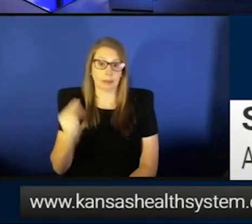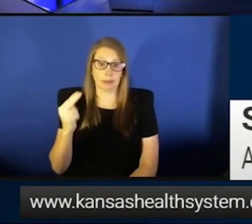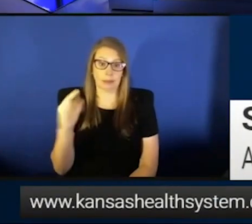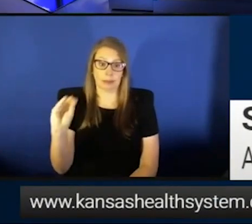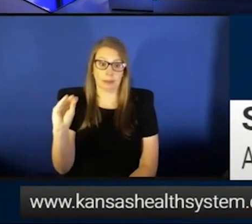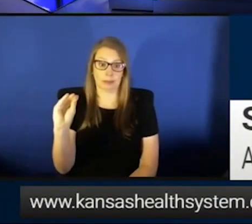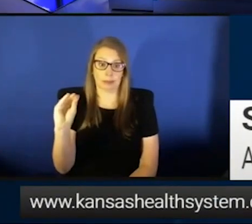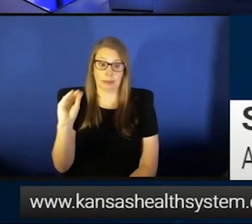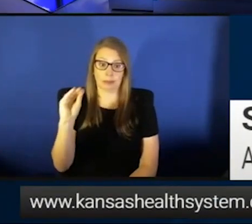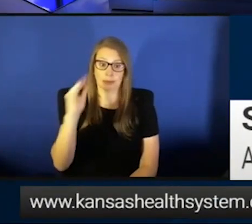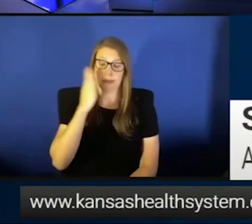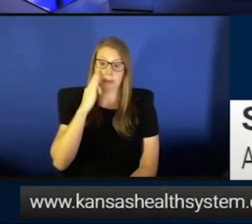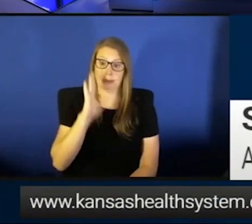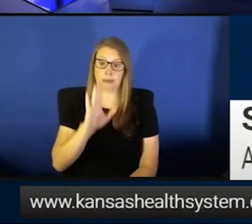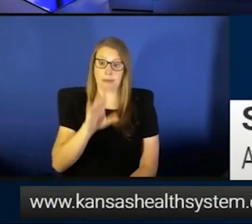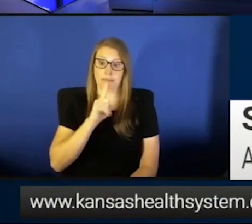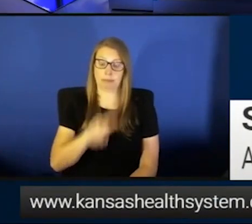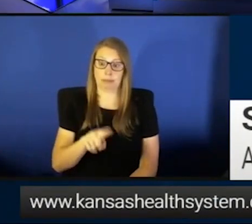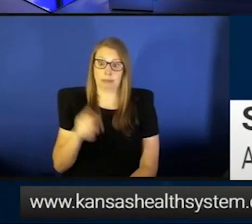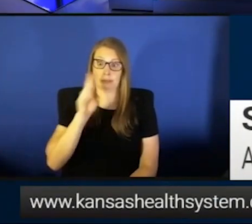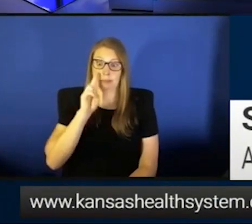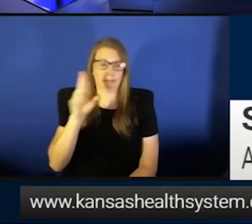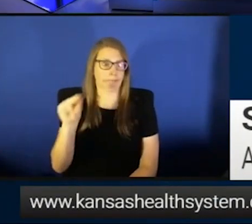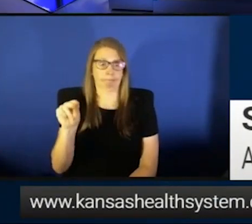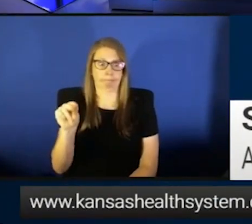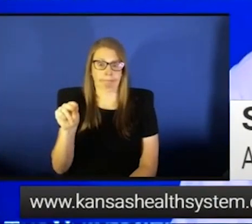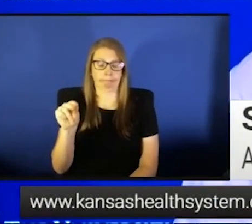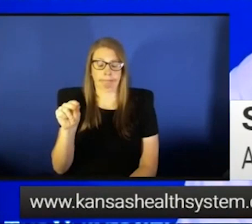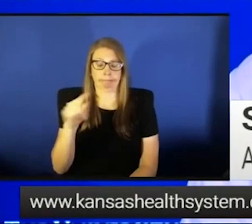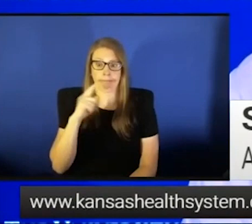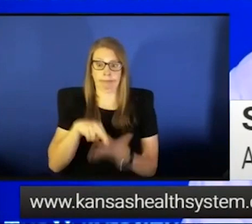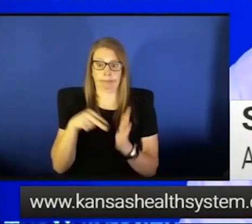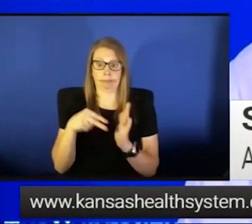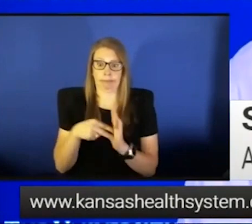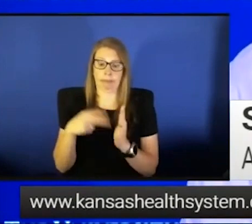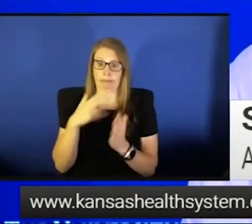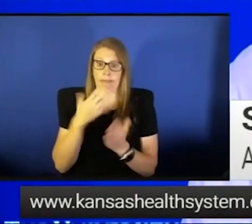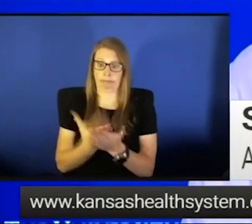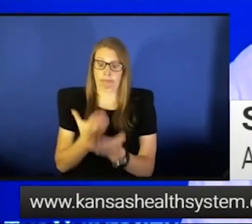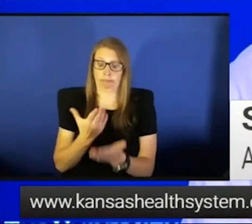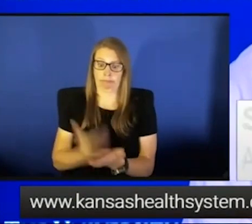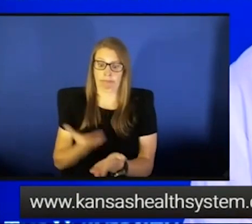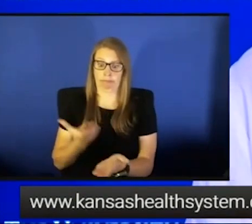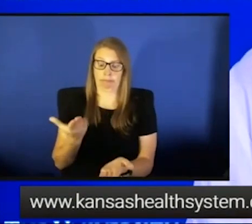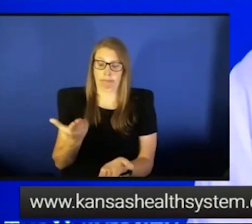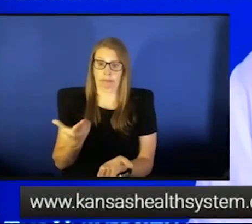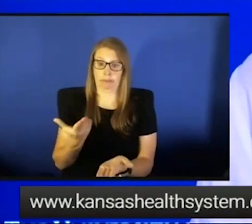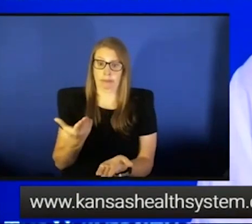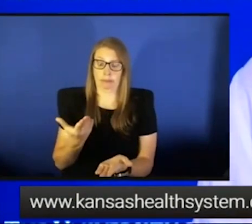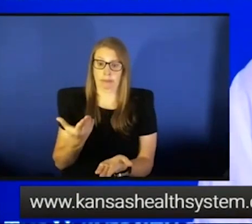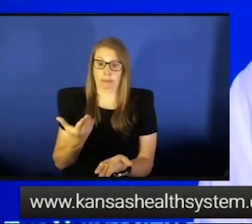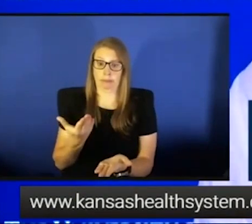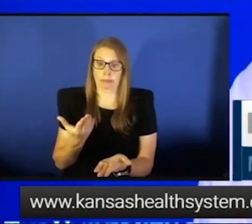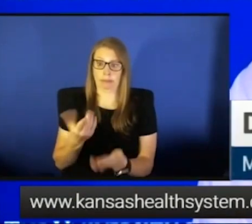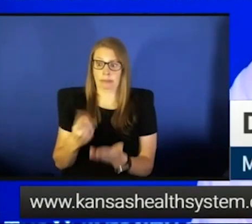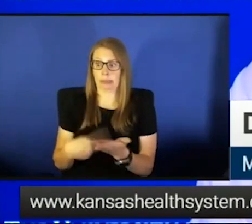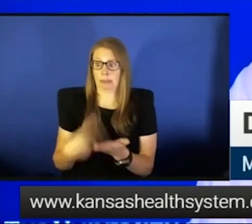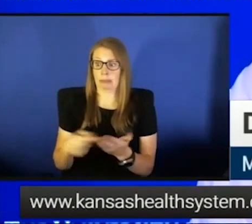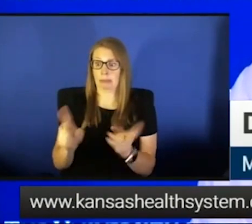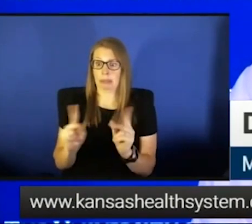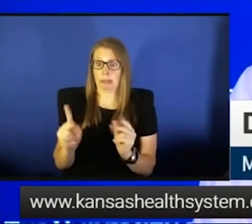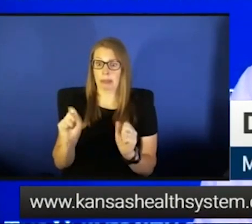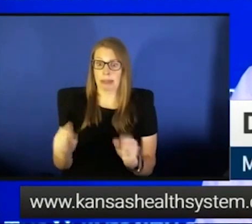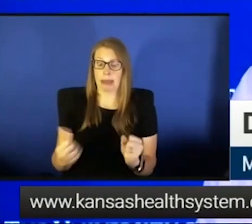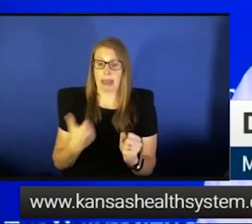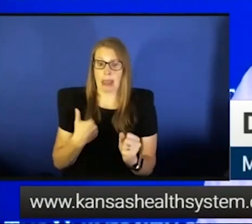Hawk? No, there's very good evidence that certainly sometimes people can have